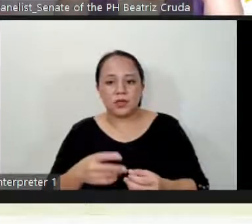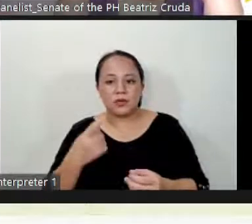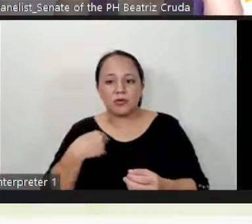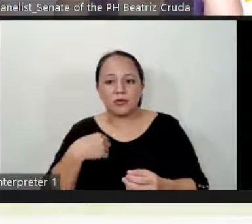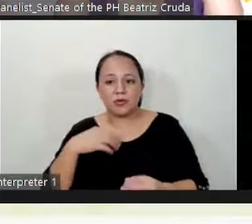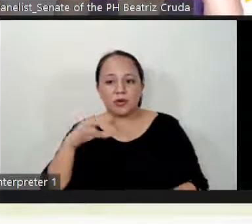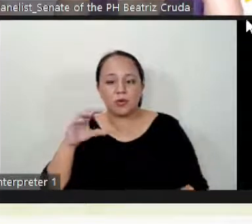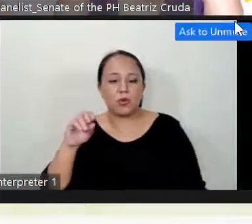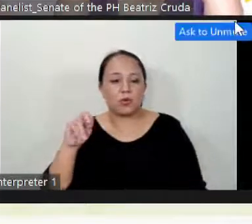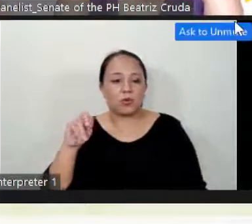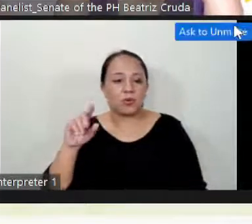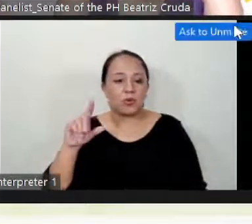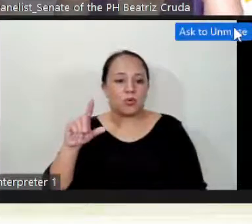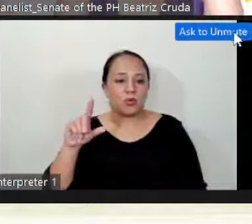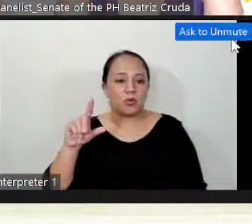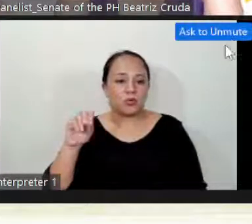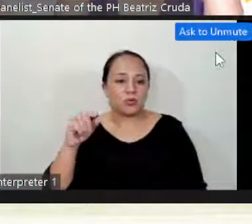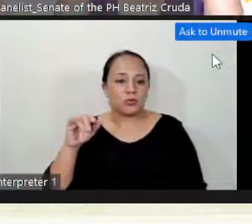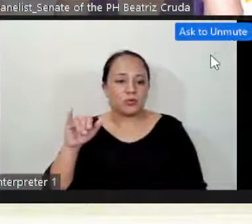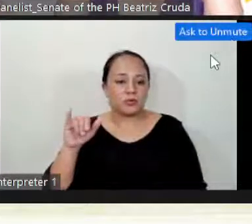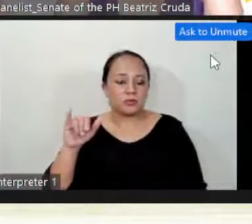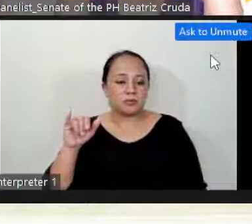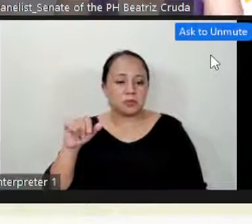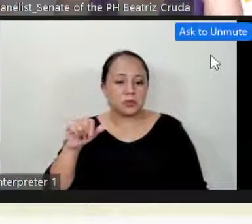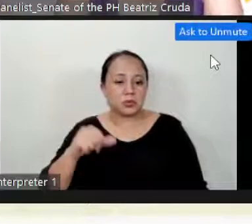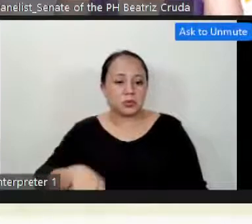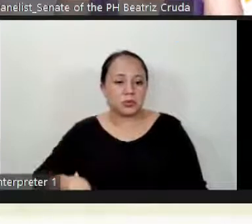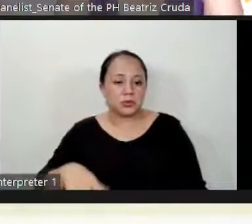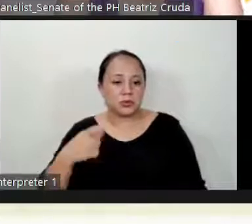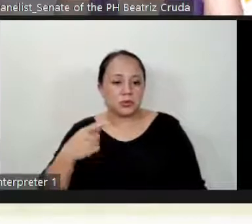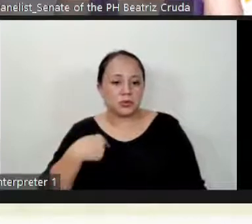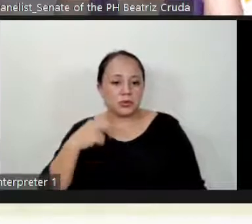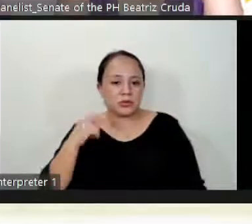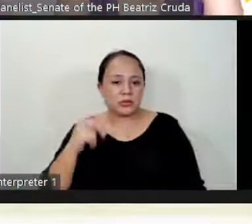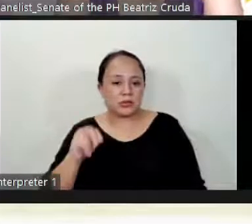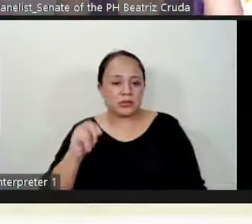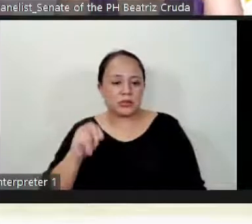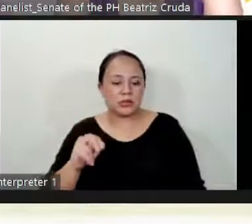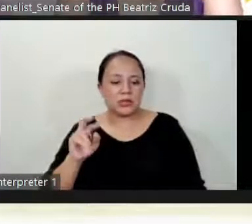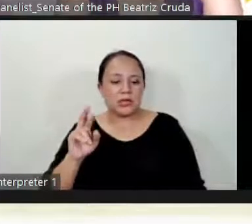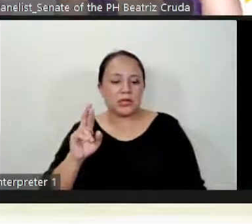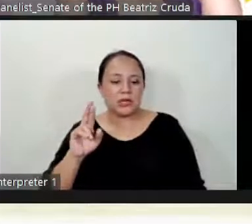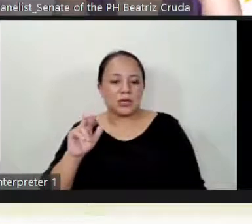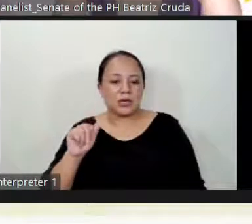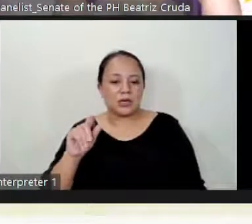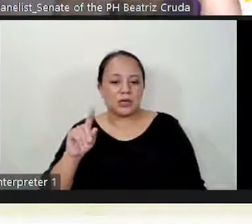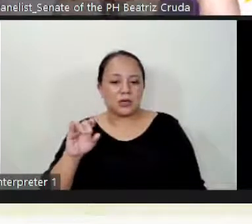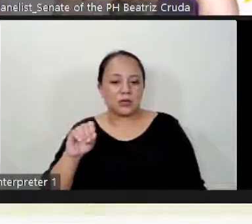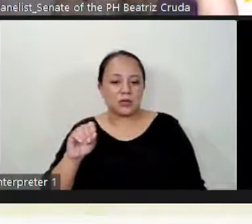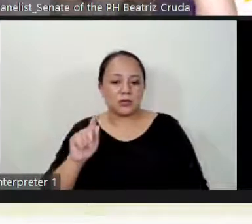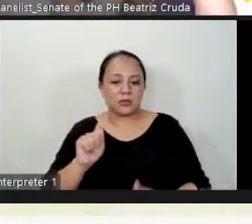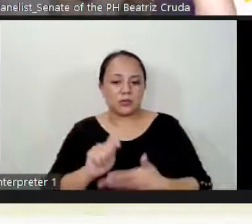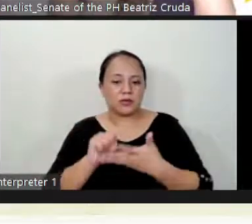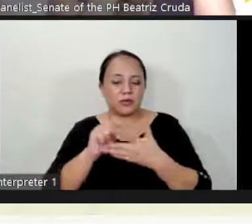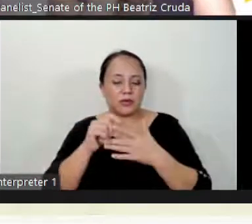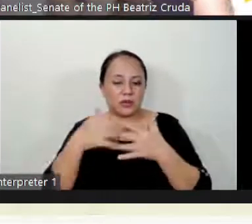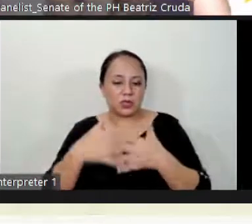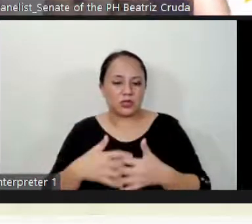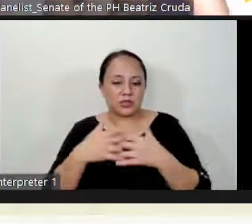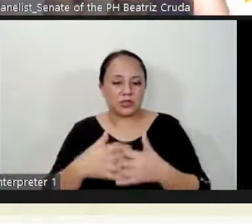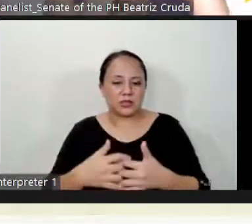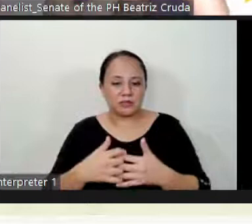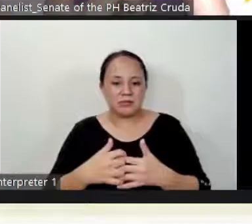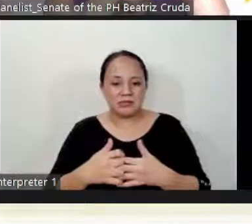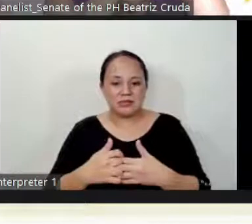oncology surgery, maybe. And you need a radiotherapy machine, so maybe you cannot be